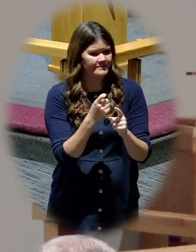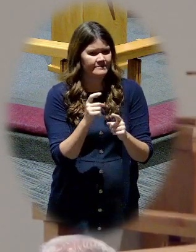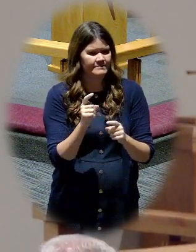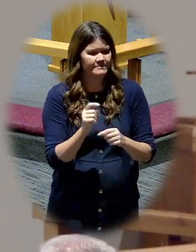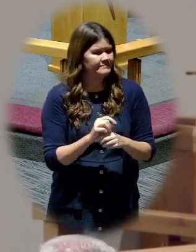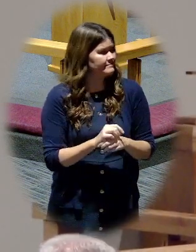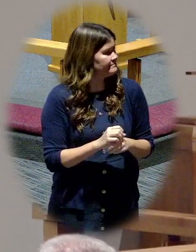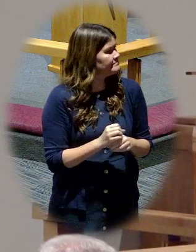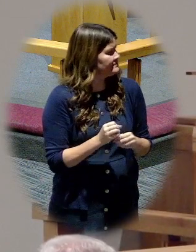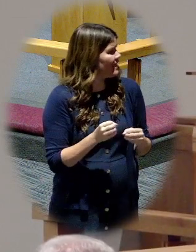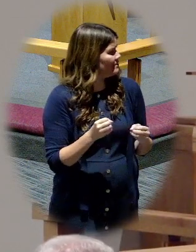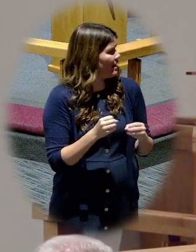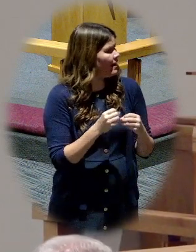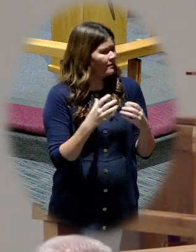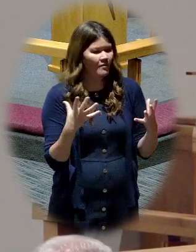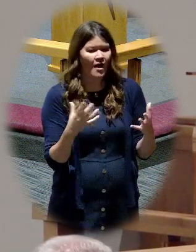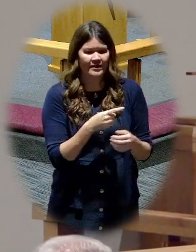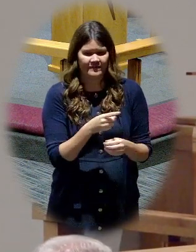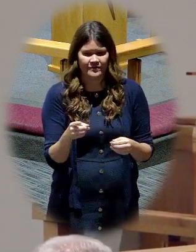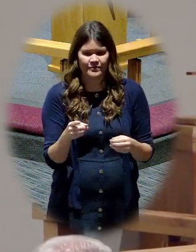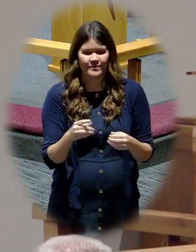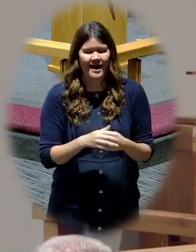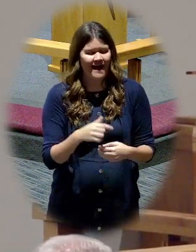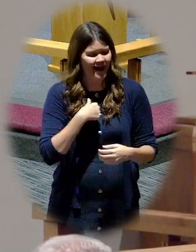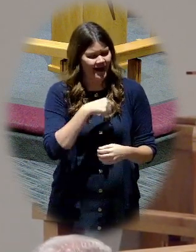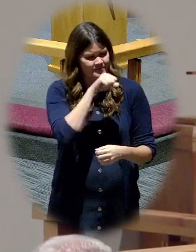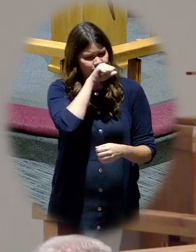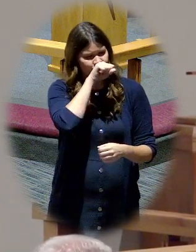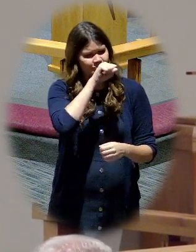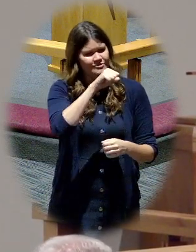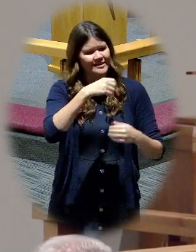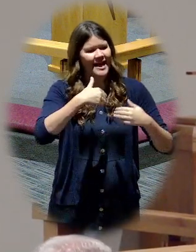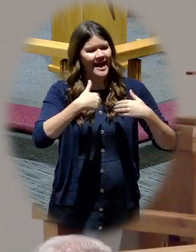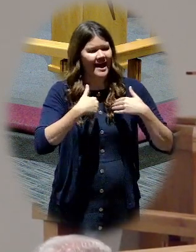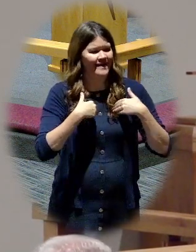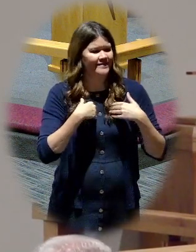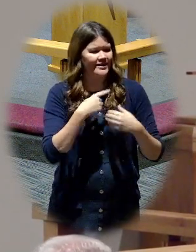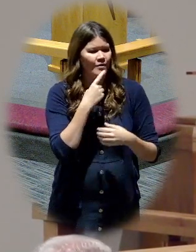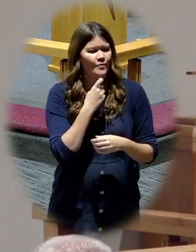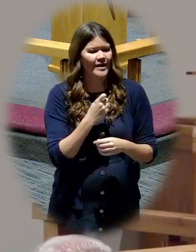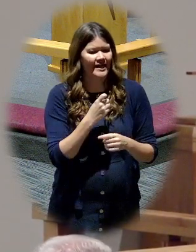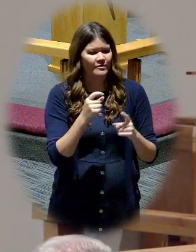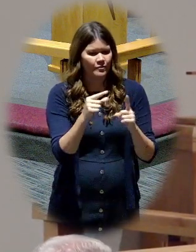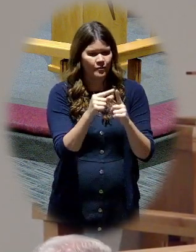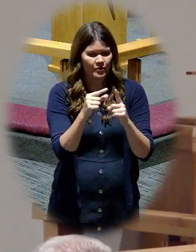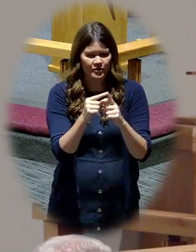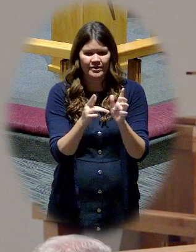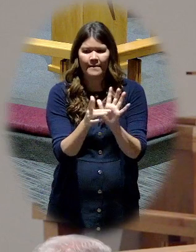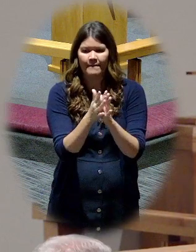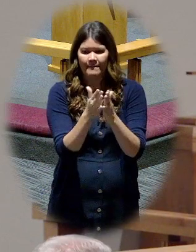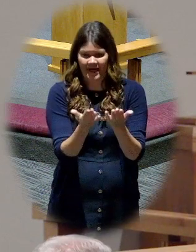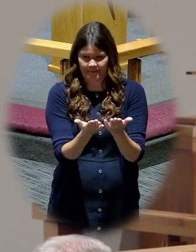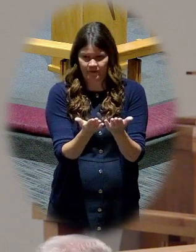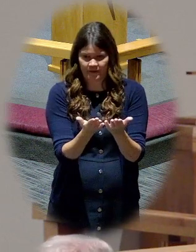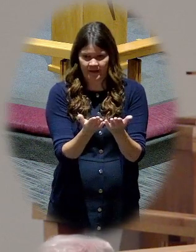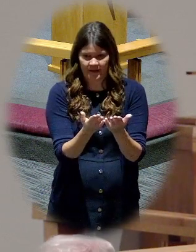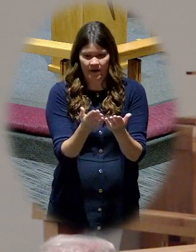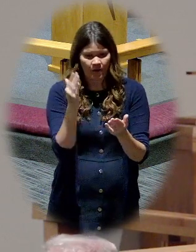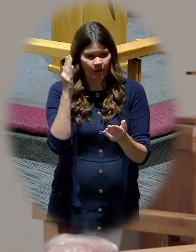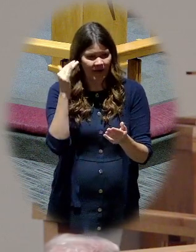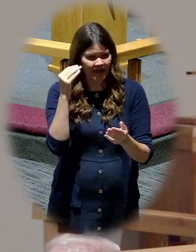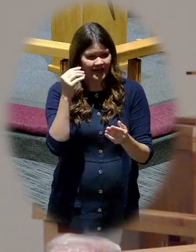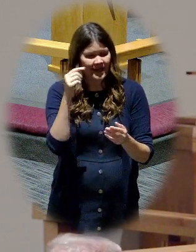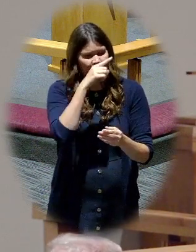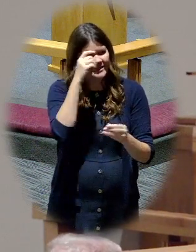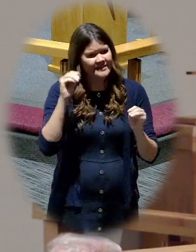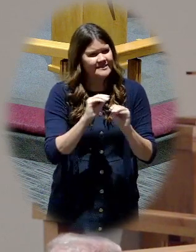Yeah, most of you. I loved having a red letter Bible growing up because it was quite clear in Sunday school as